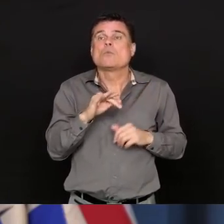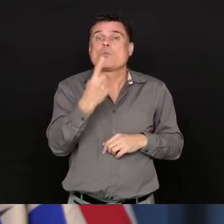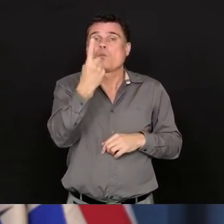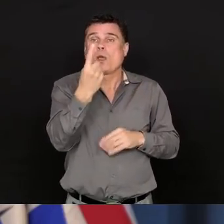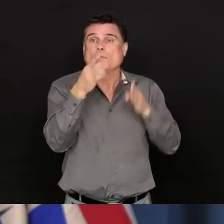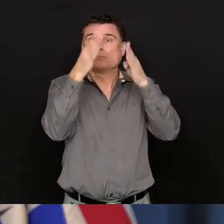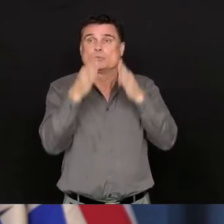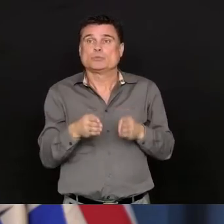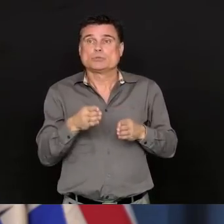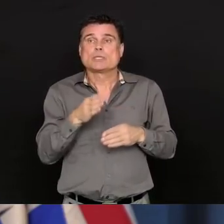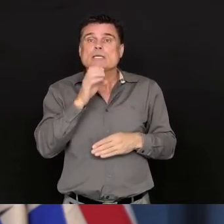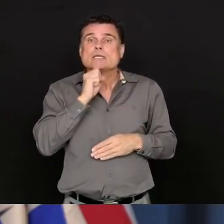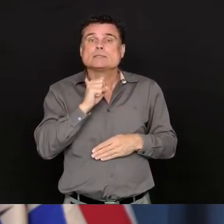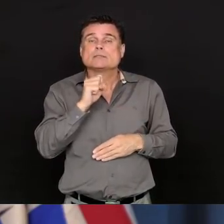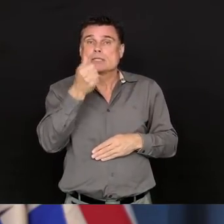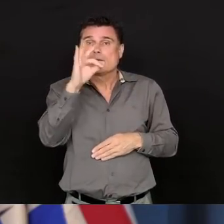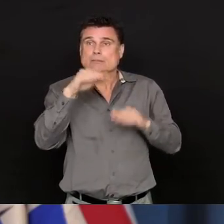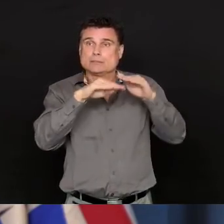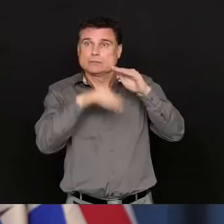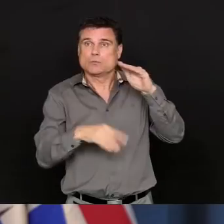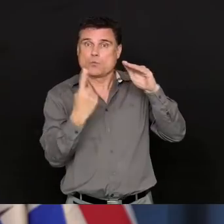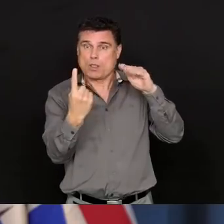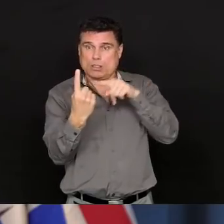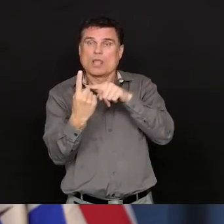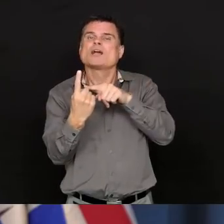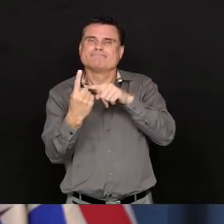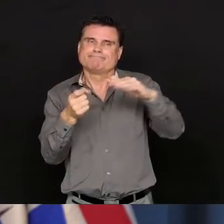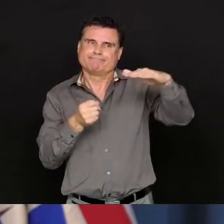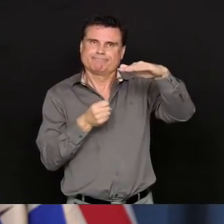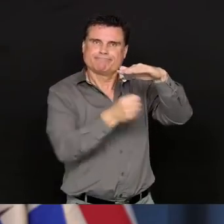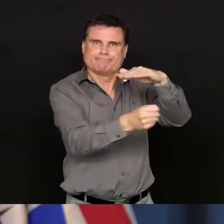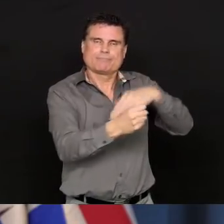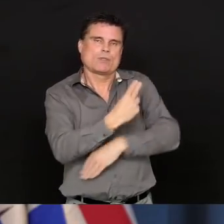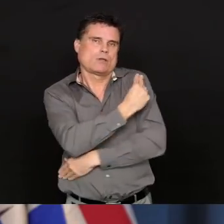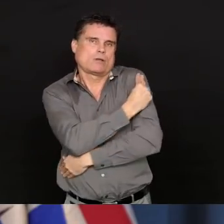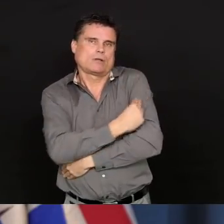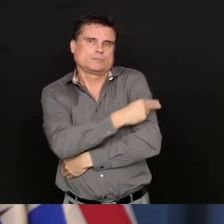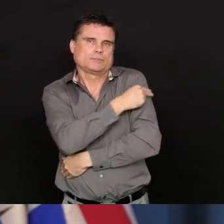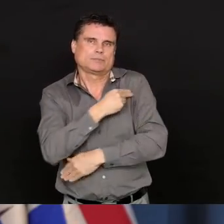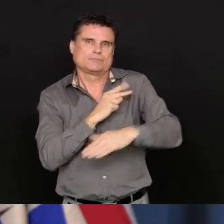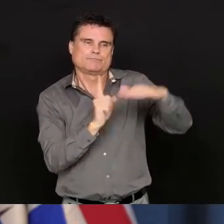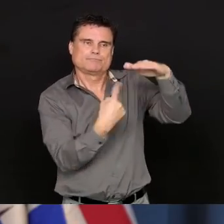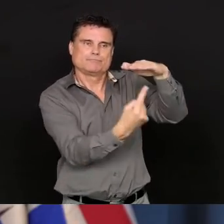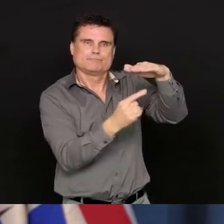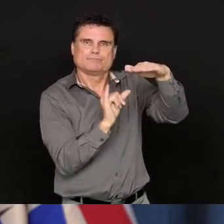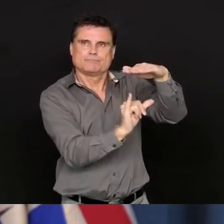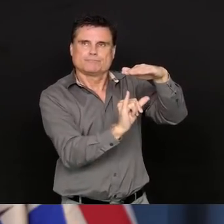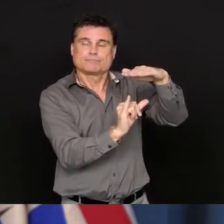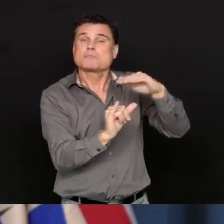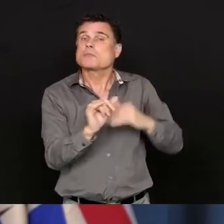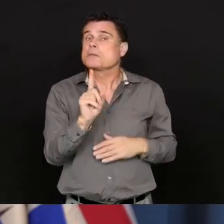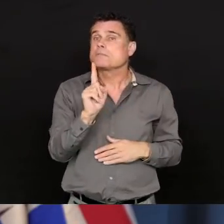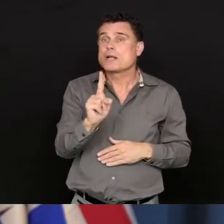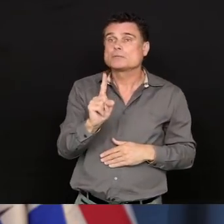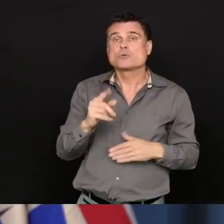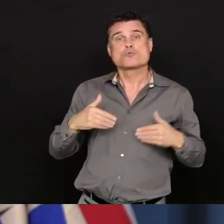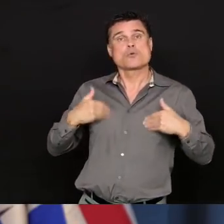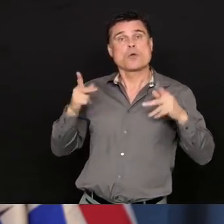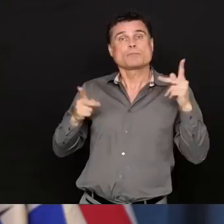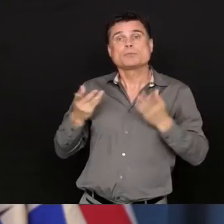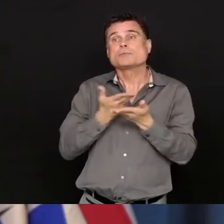for all of us. But it's, young people are not immune, and that 20 to 30 to 40 year old age